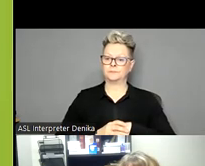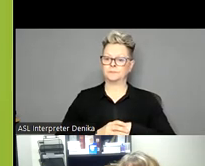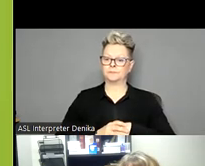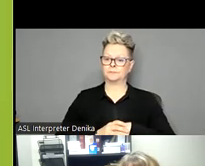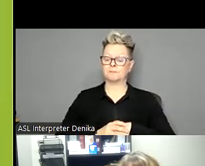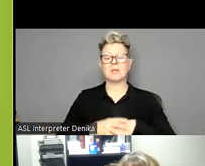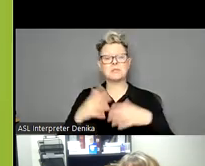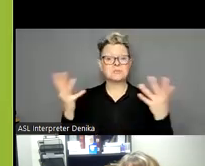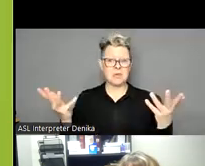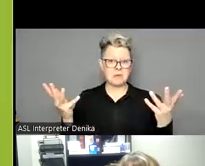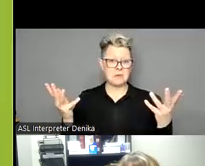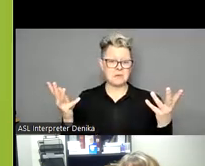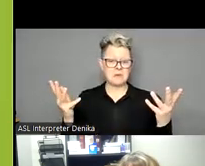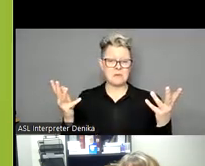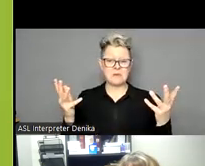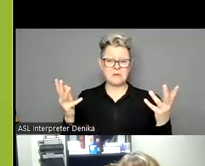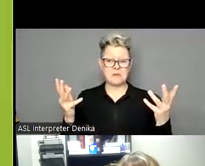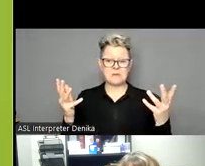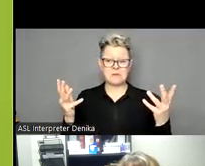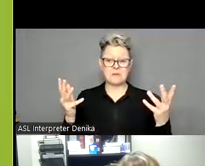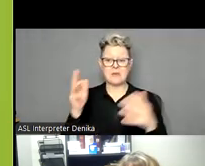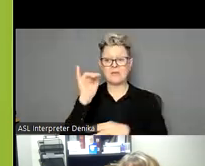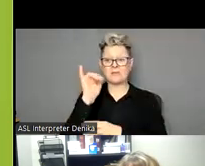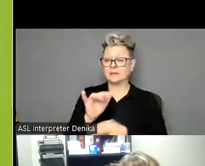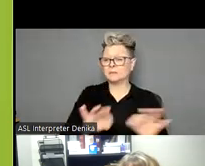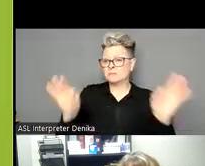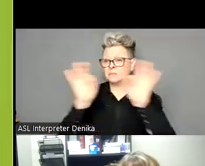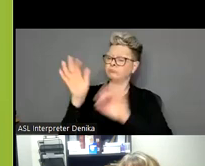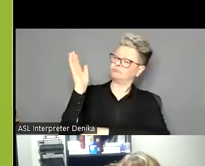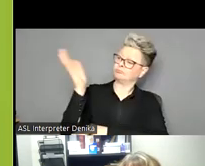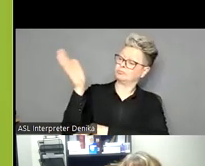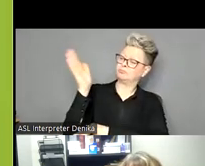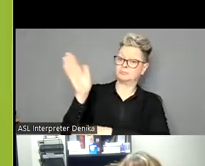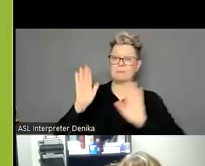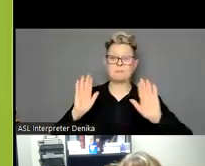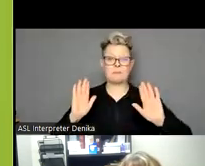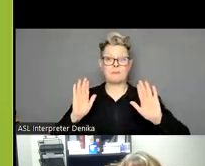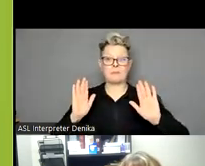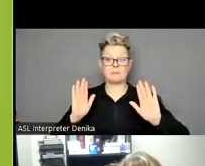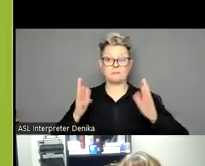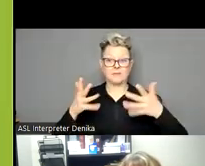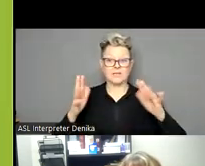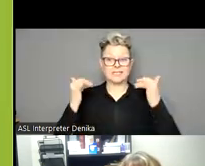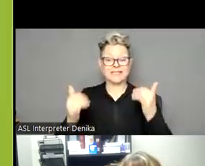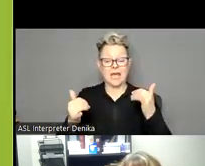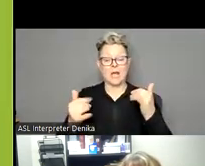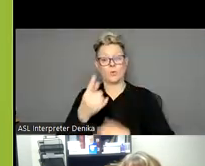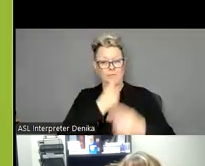that's all the substantive stuff I wanted to present, and we can get into the questions